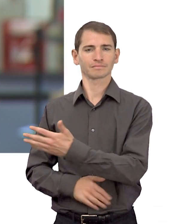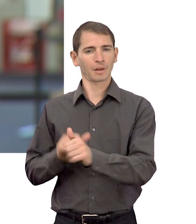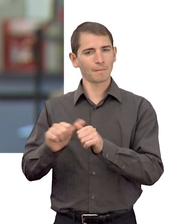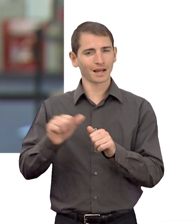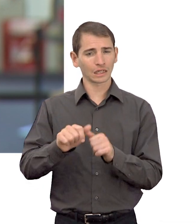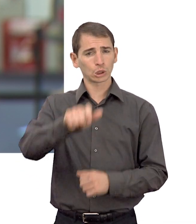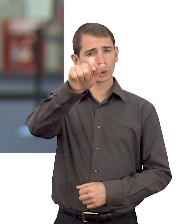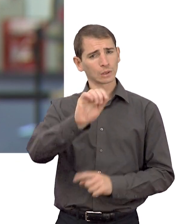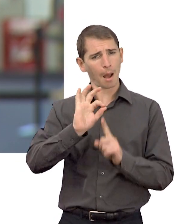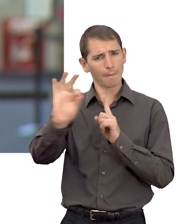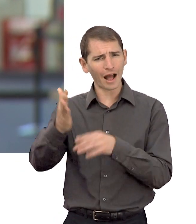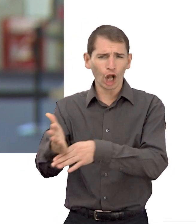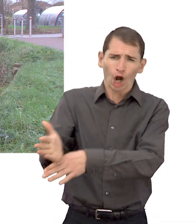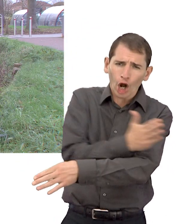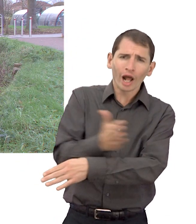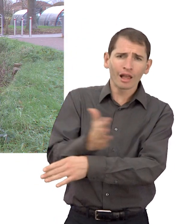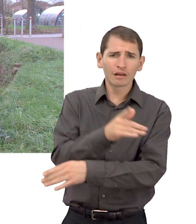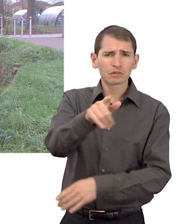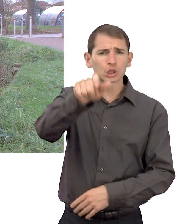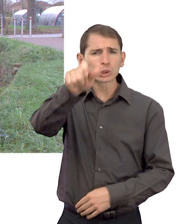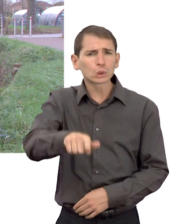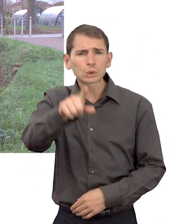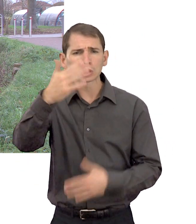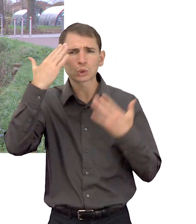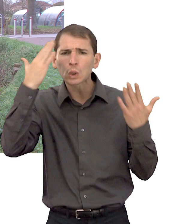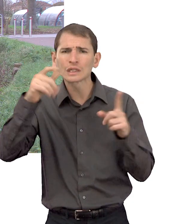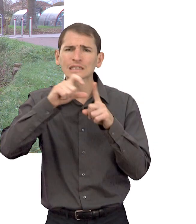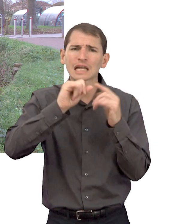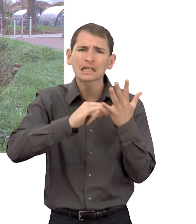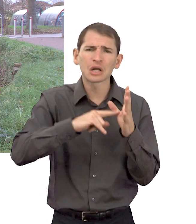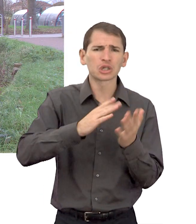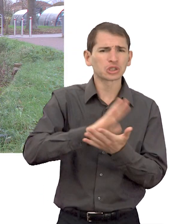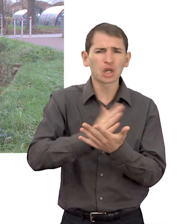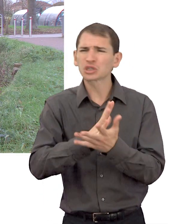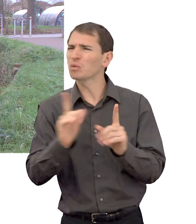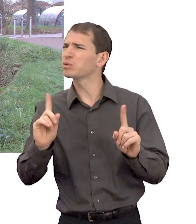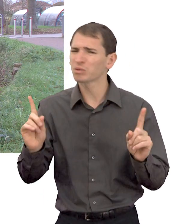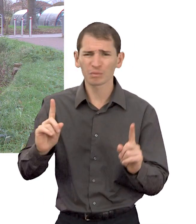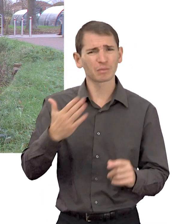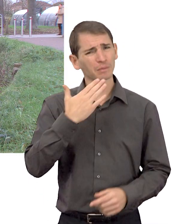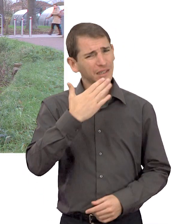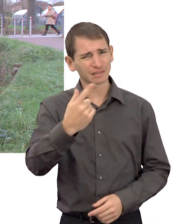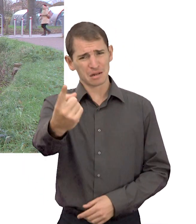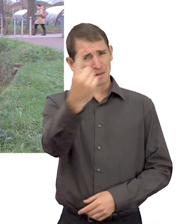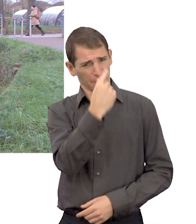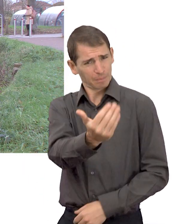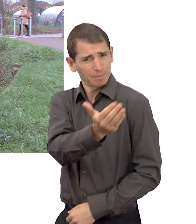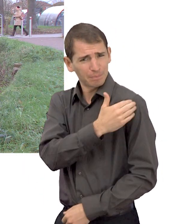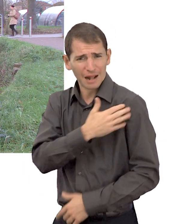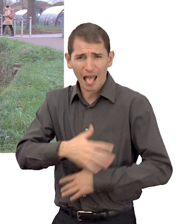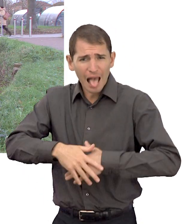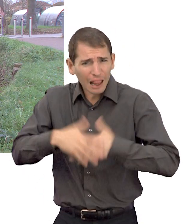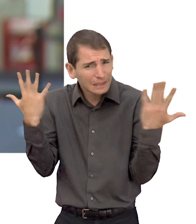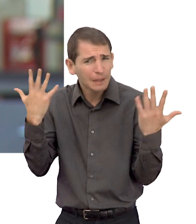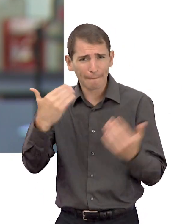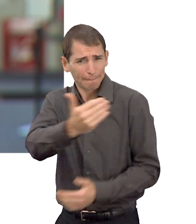It's best if the student applies really early on. If the student didn't know about DSA or was unsure whether they could apply, then they